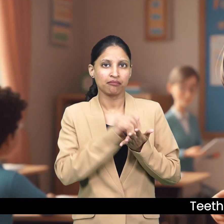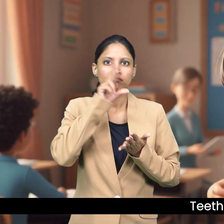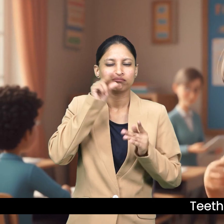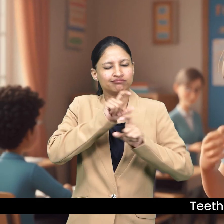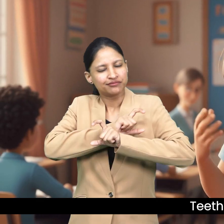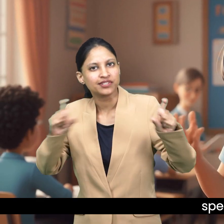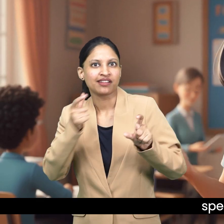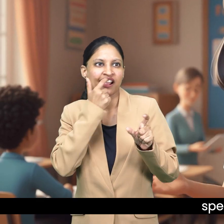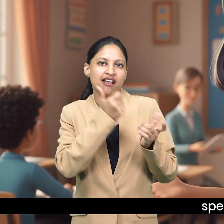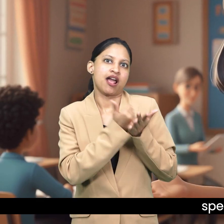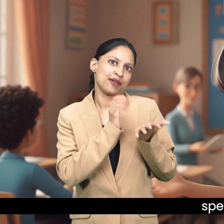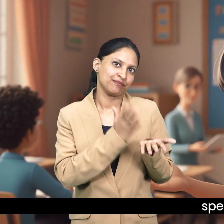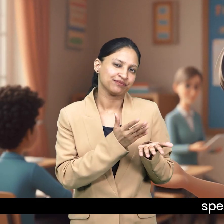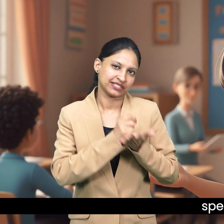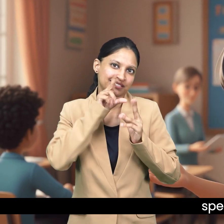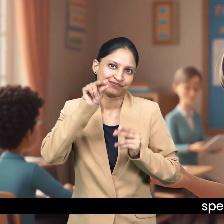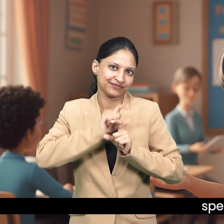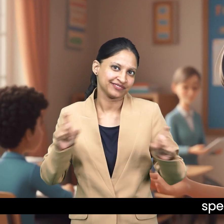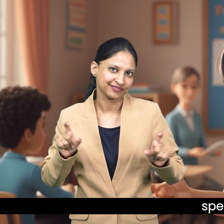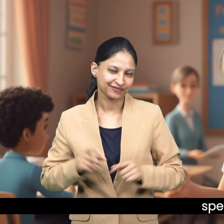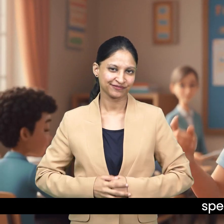Teeth also help us speak clearly.